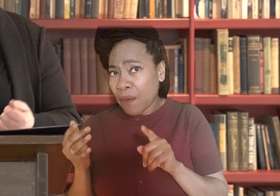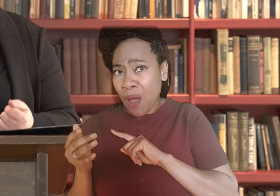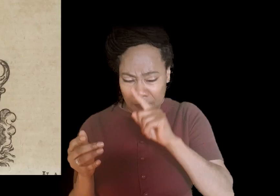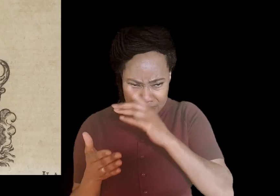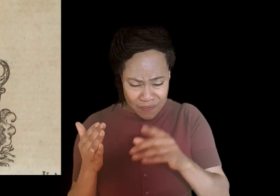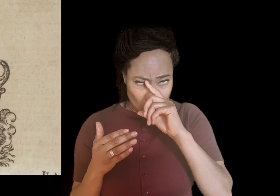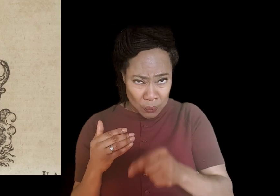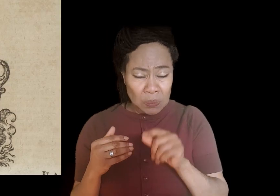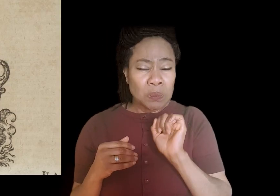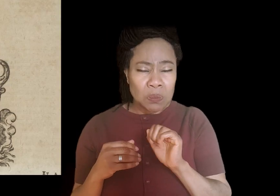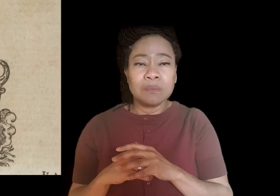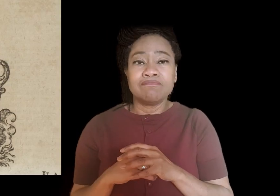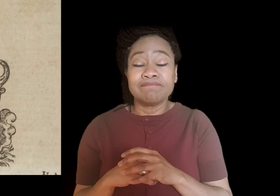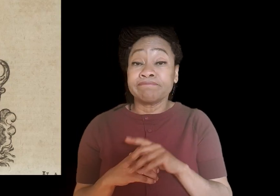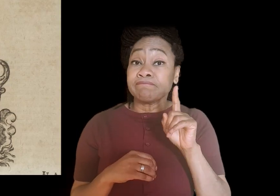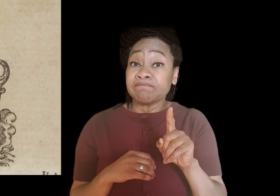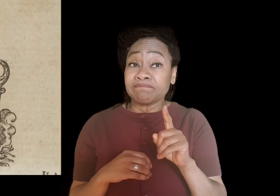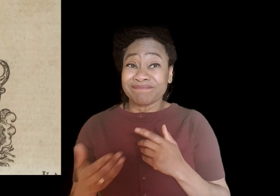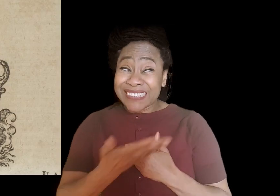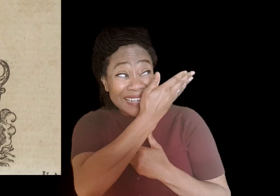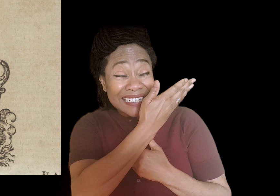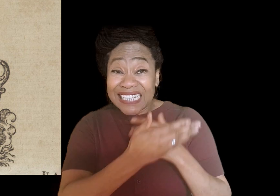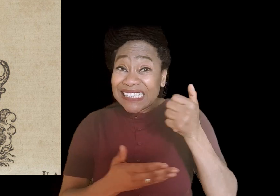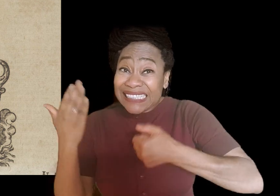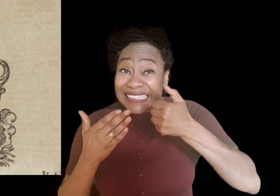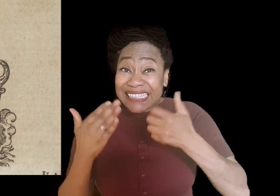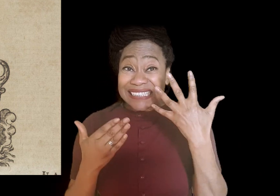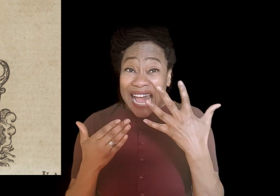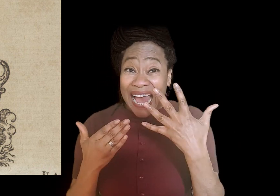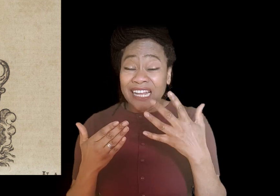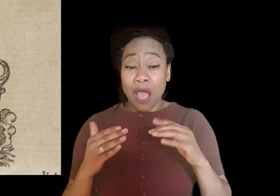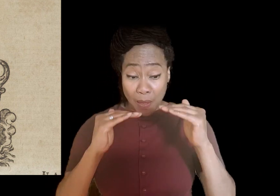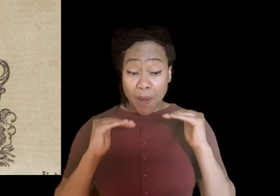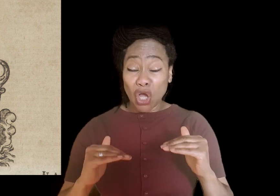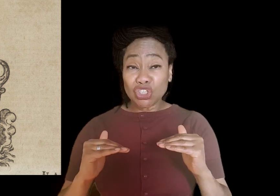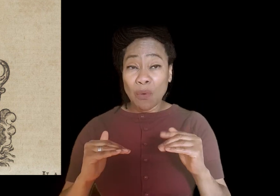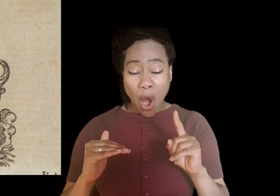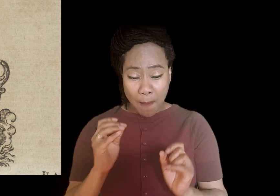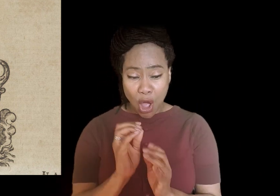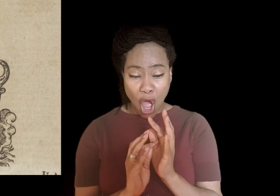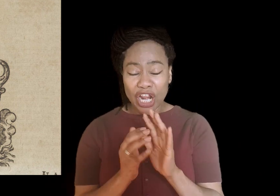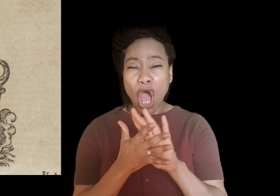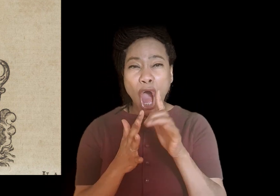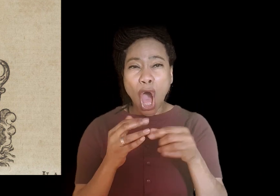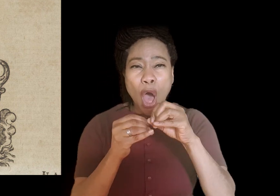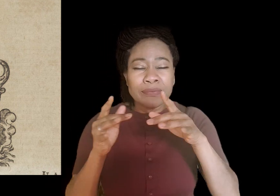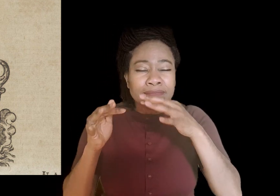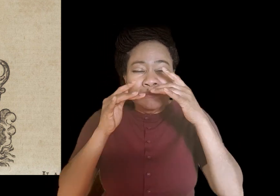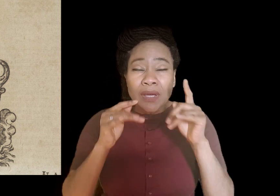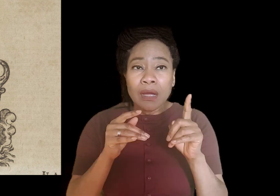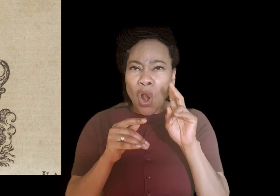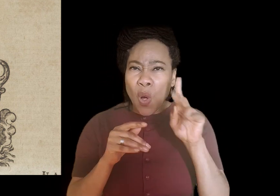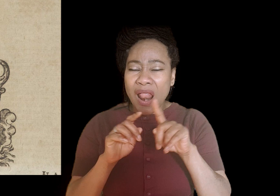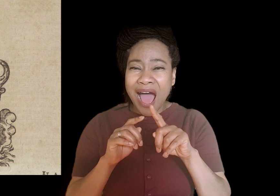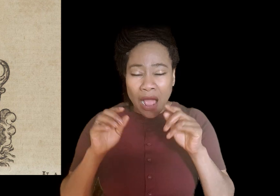of treatment. Here's a fumigation device from 1610. The bottom part is a brazier for burning herbs, and the item that looks a bit